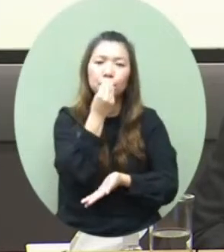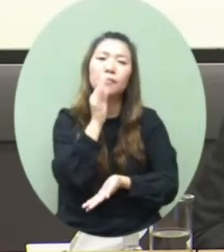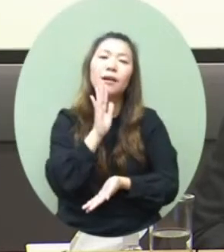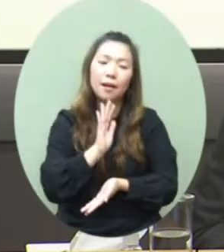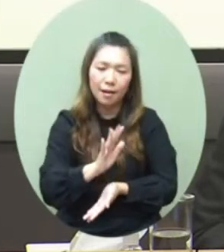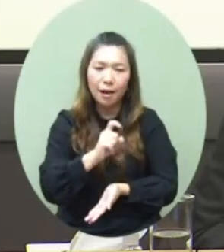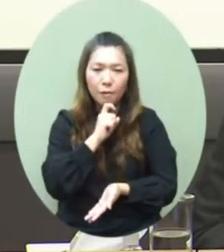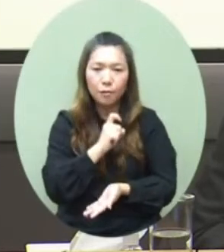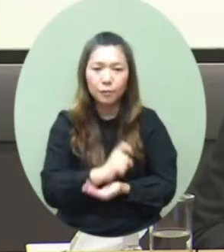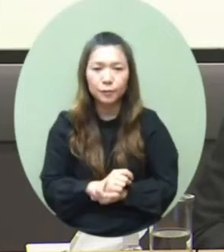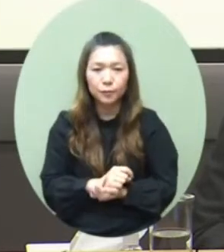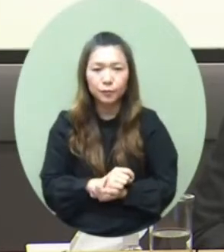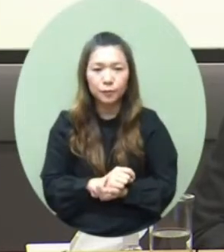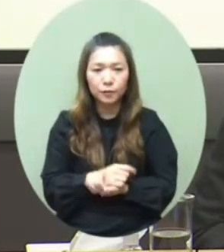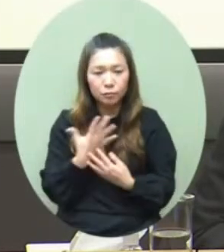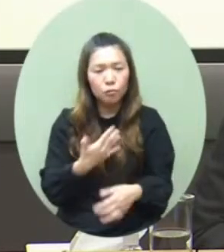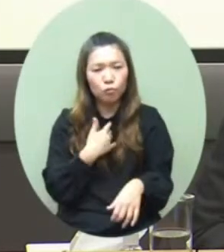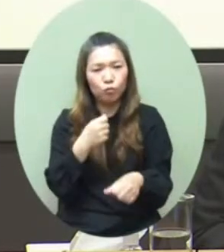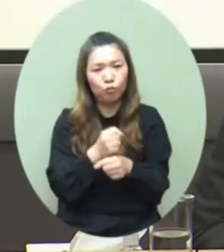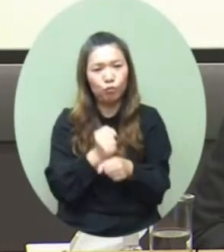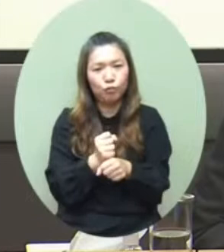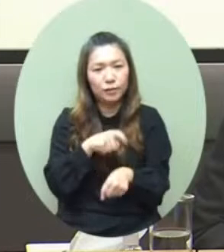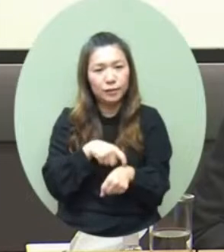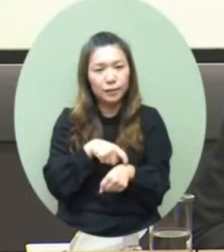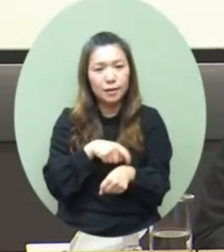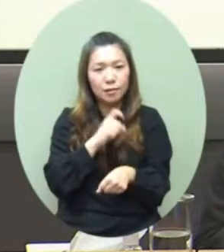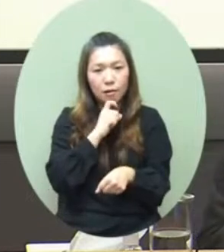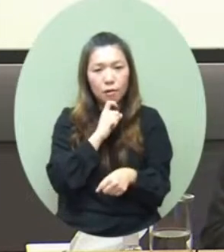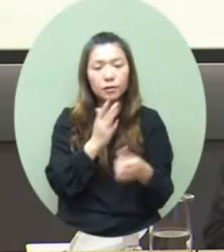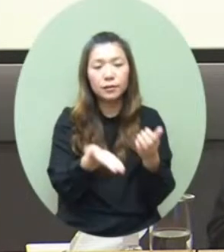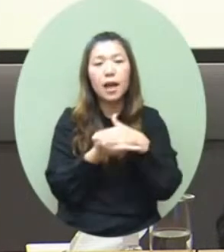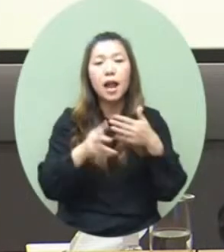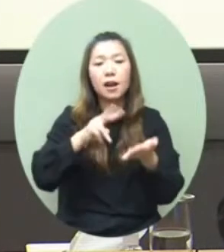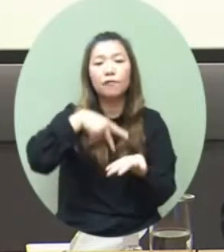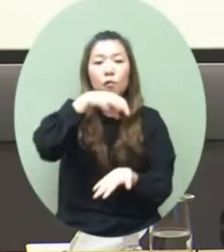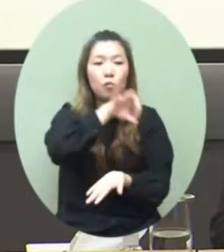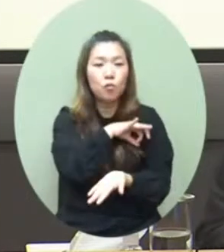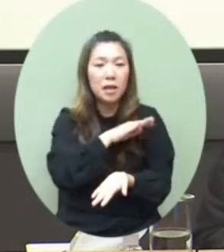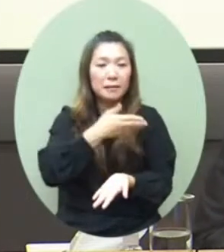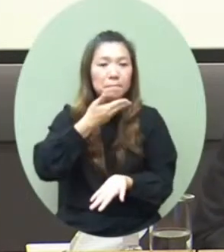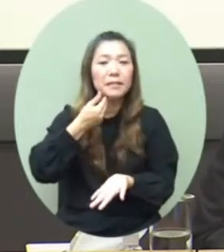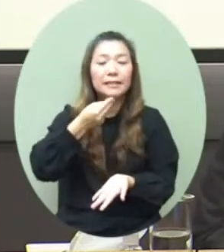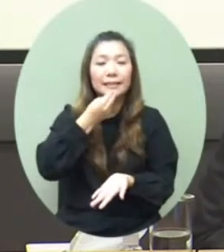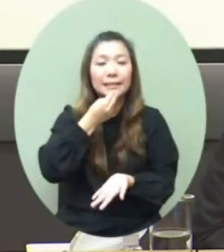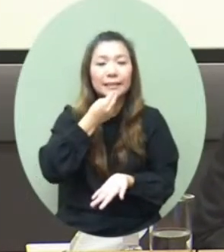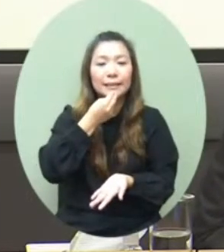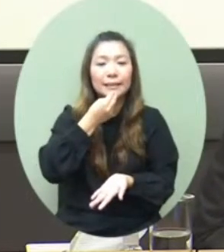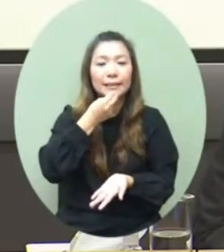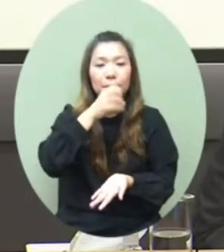gourmet marketplaces, apart from food truck, we actually have a wide variety of cuisine.